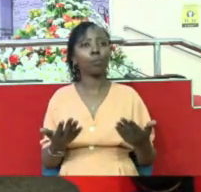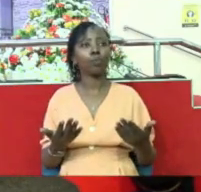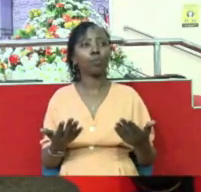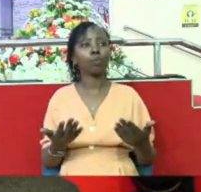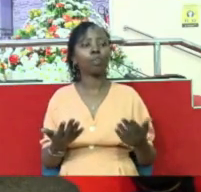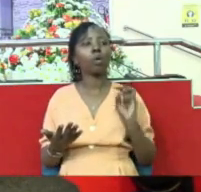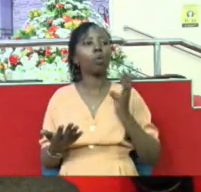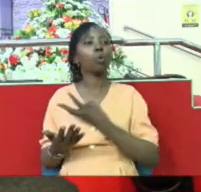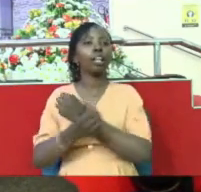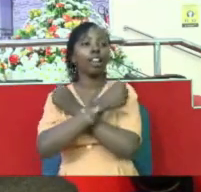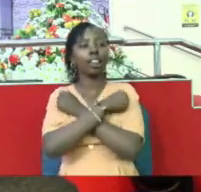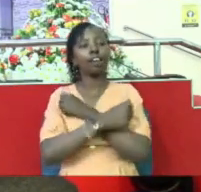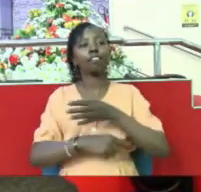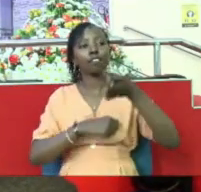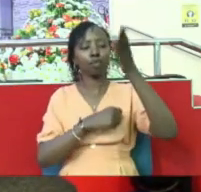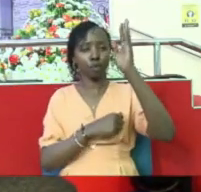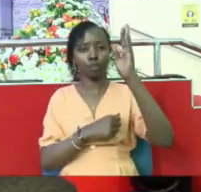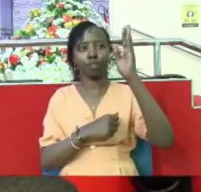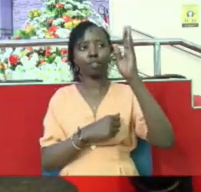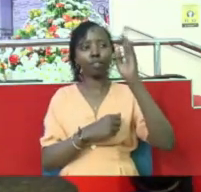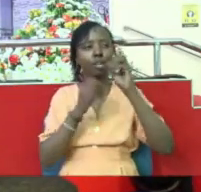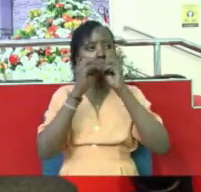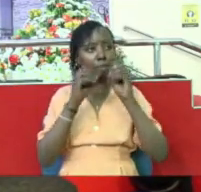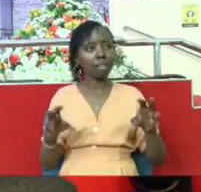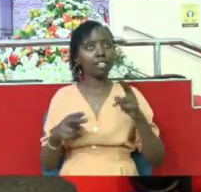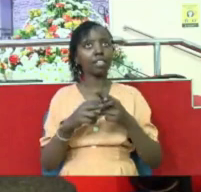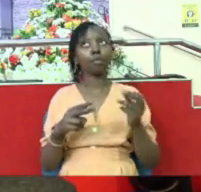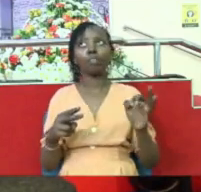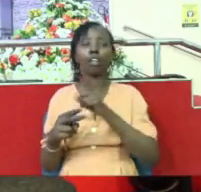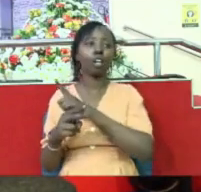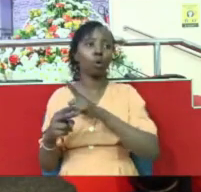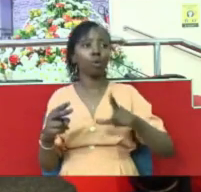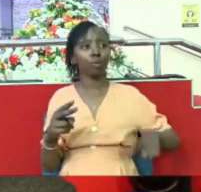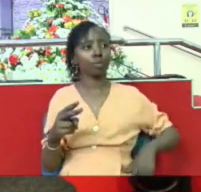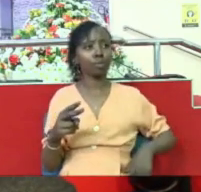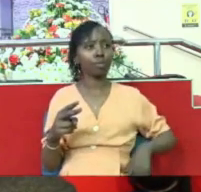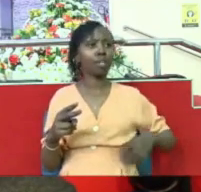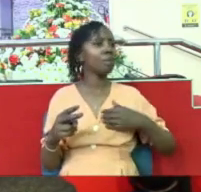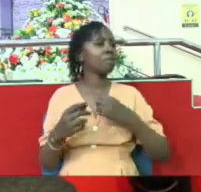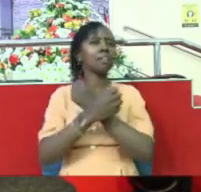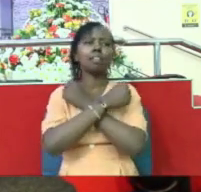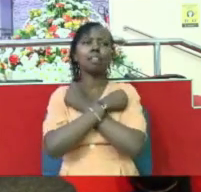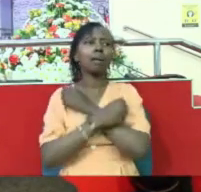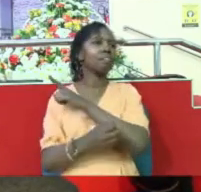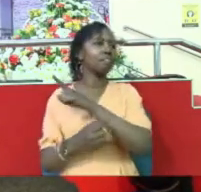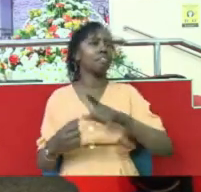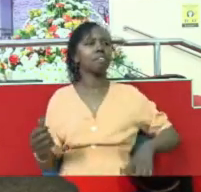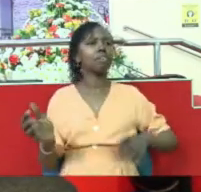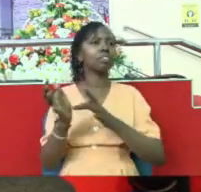love the Lord. Kile ambacho tunasema tunampenda Mungu. Blessed be the name of the Lord. Na Bwana libarikiwe. I love the Lord Jesus Christ. Do you?